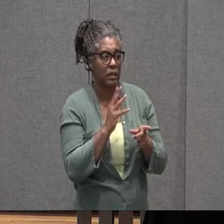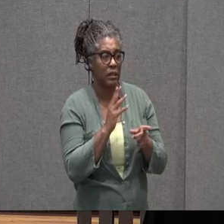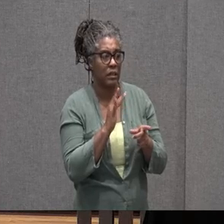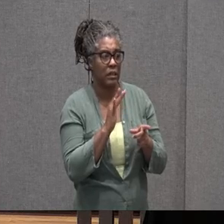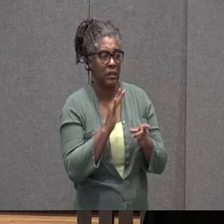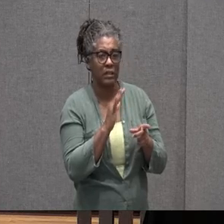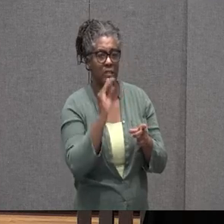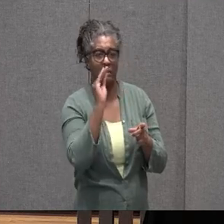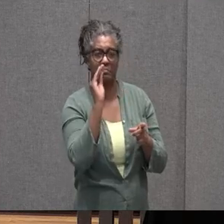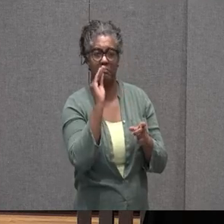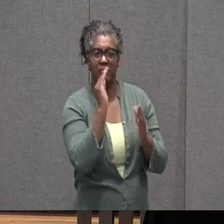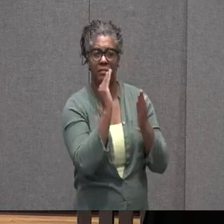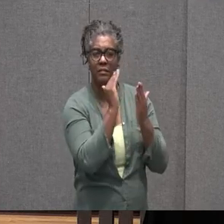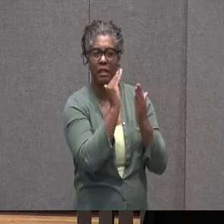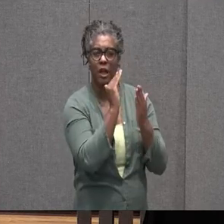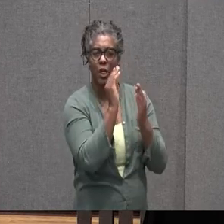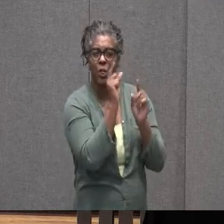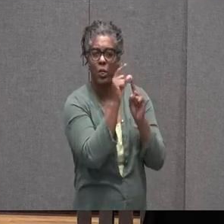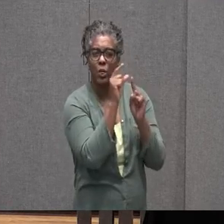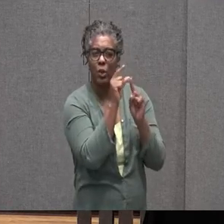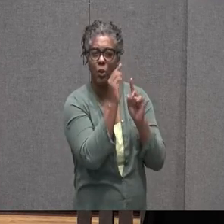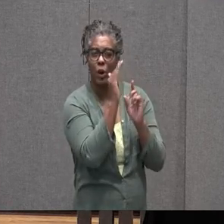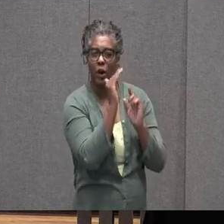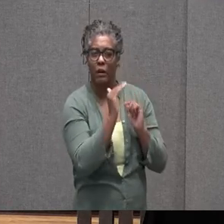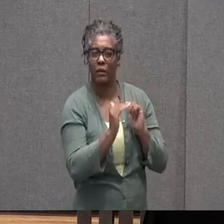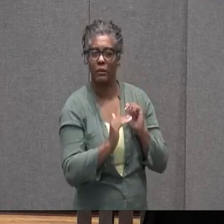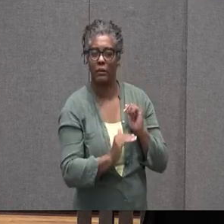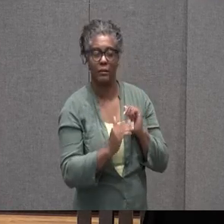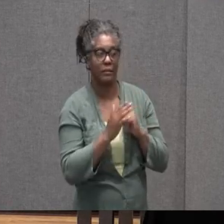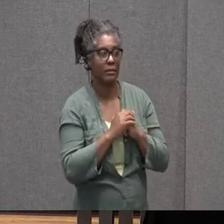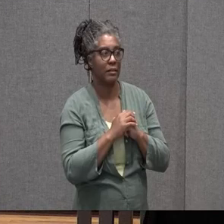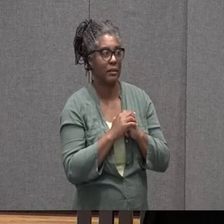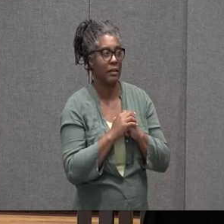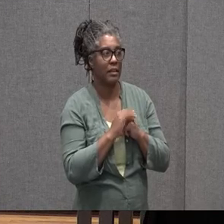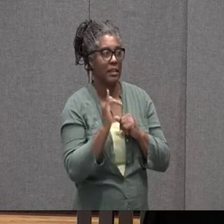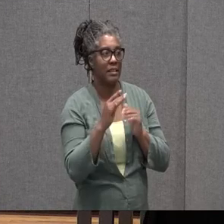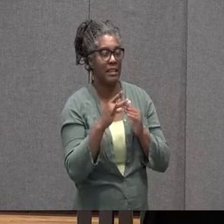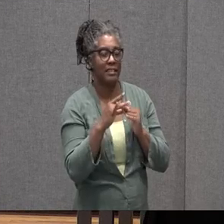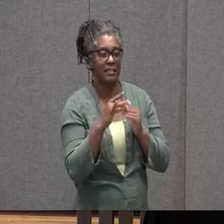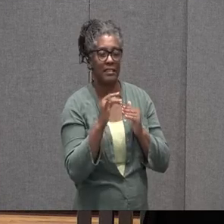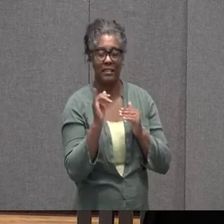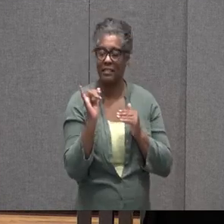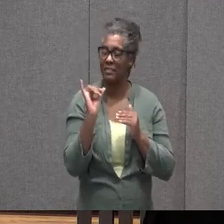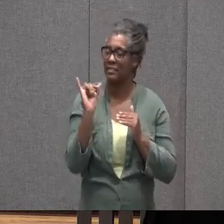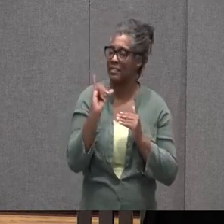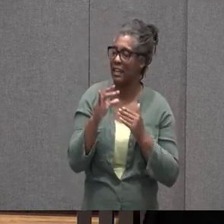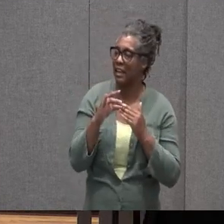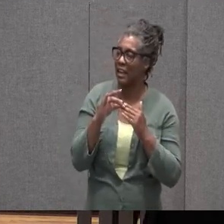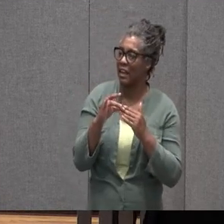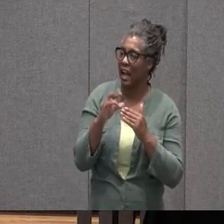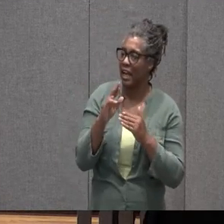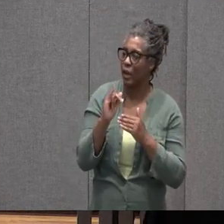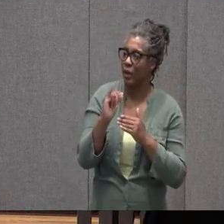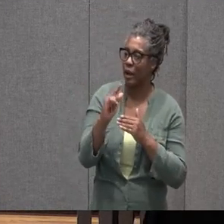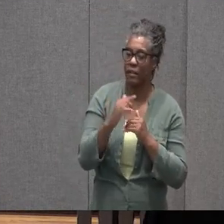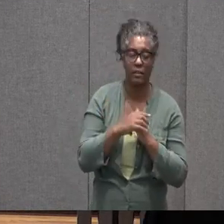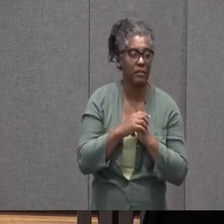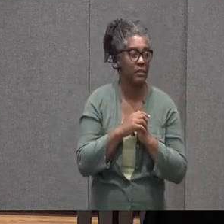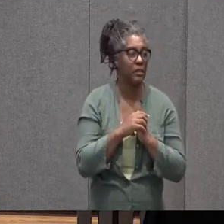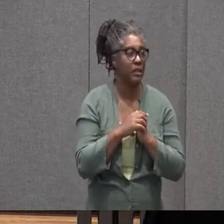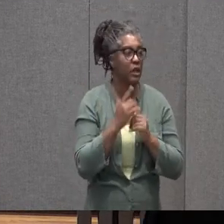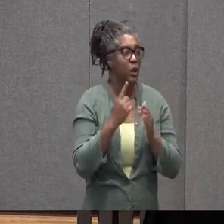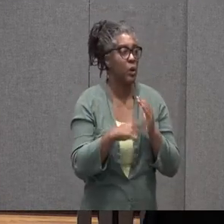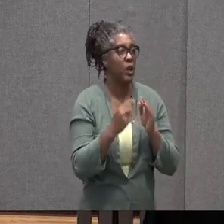these, okay. But yeah. I'm still learning. That's like a guiding rail, I think. Oh, so it's in the box. So what he used for